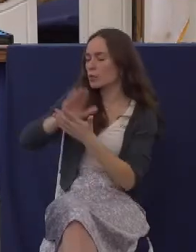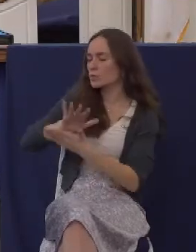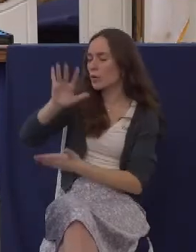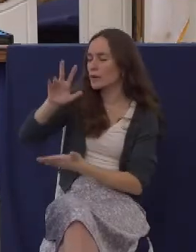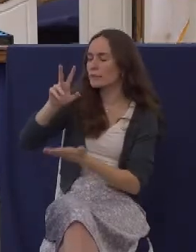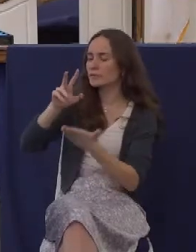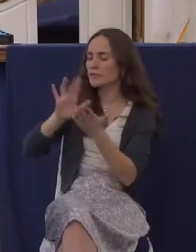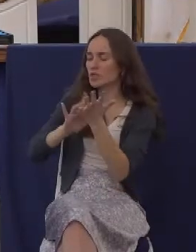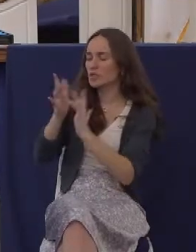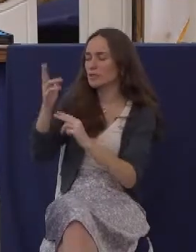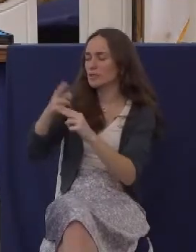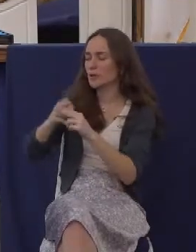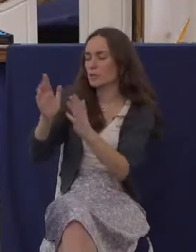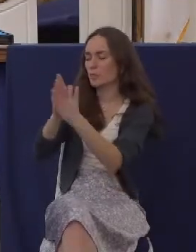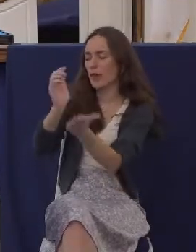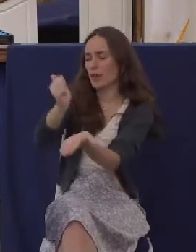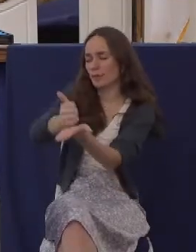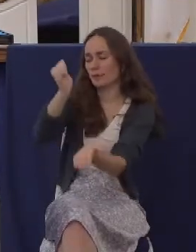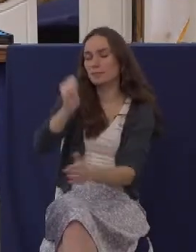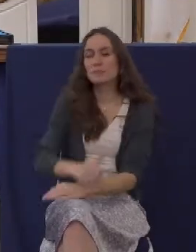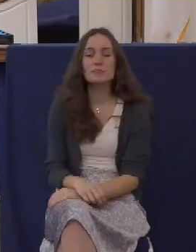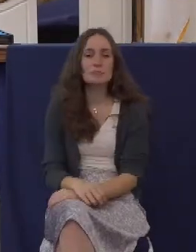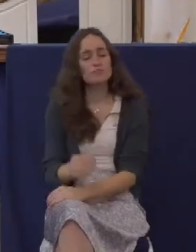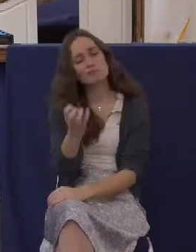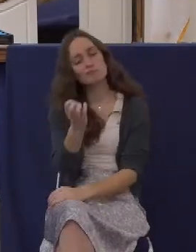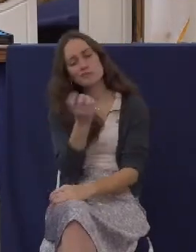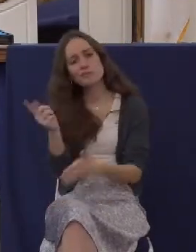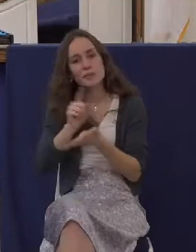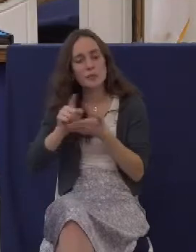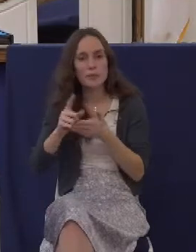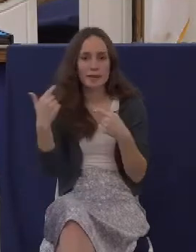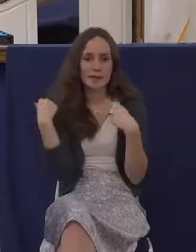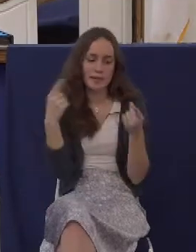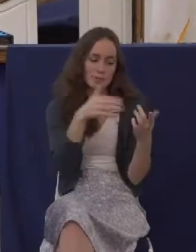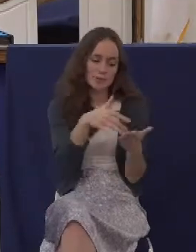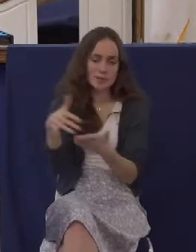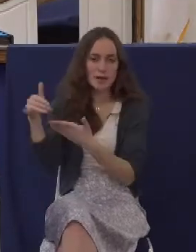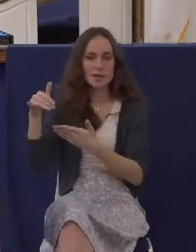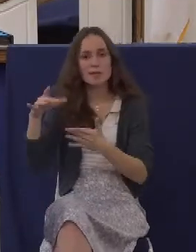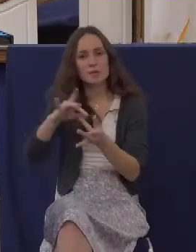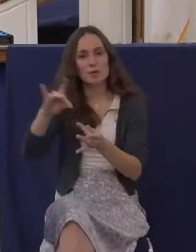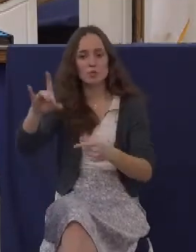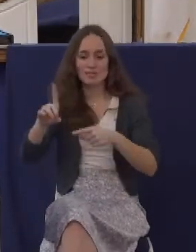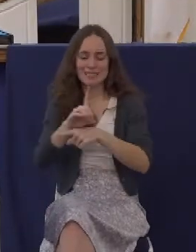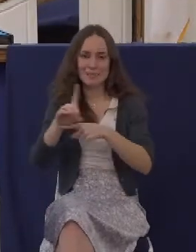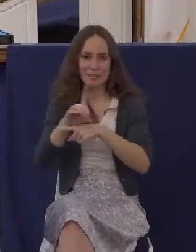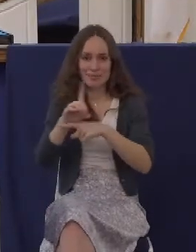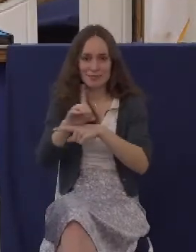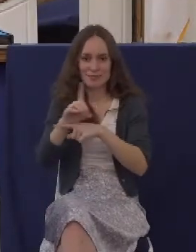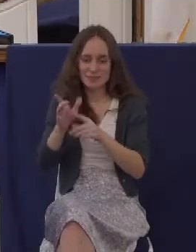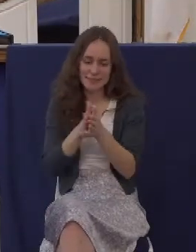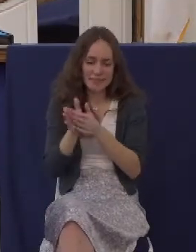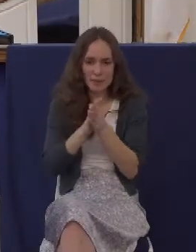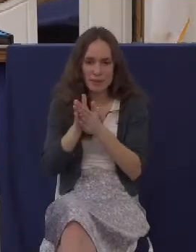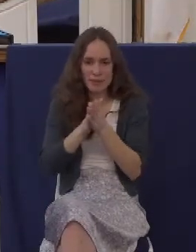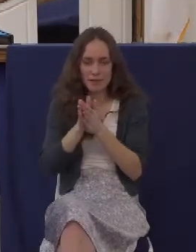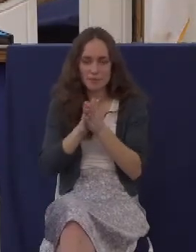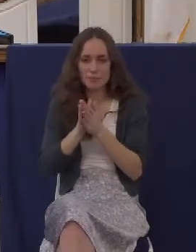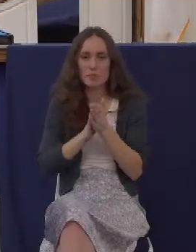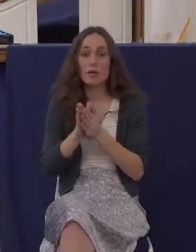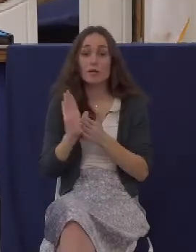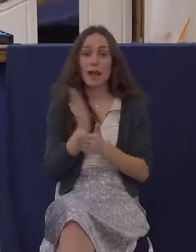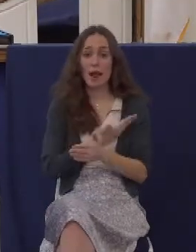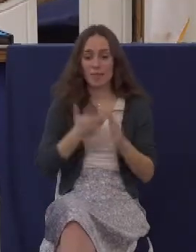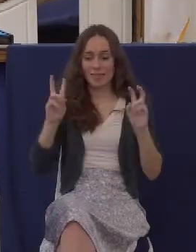Amen. For several weeks, we've been doing a series on spiritual disciplines. The theme verse that we've used is 1